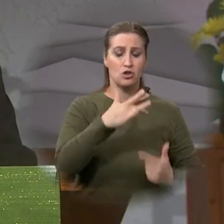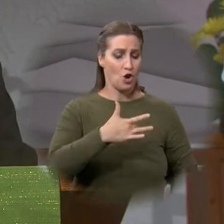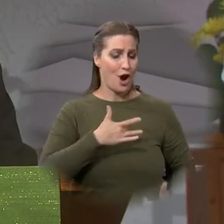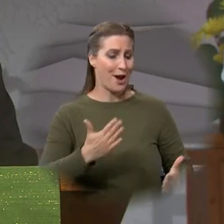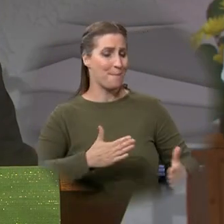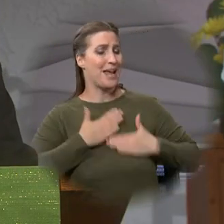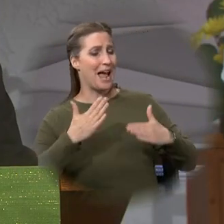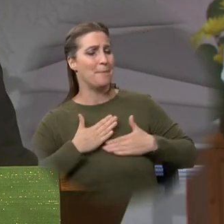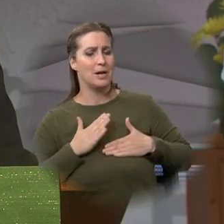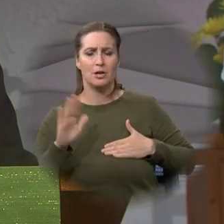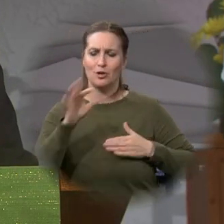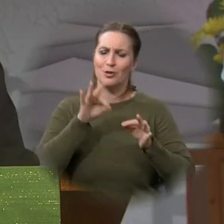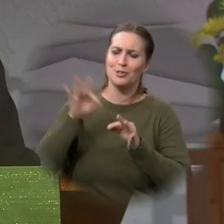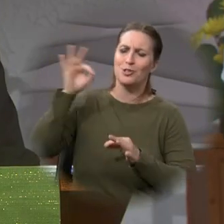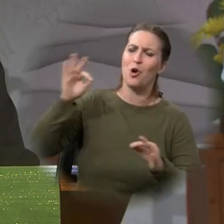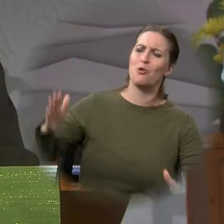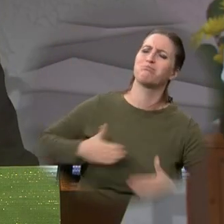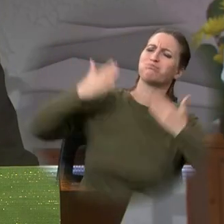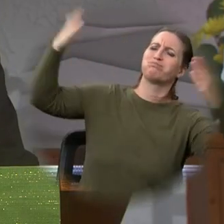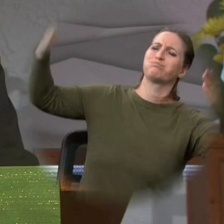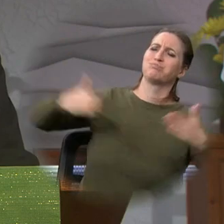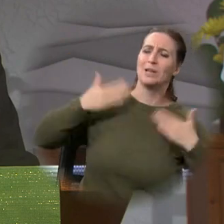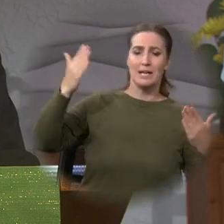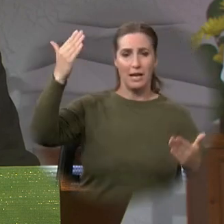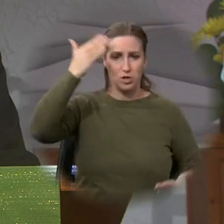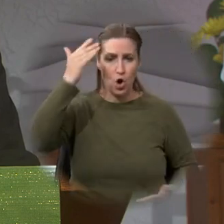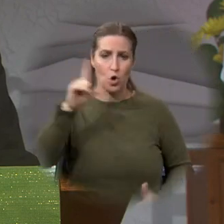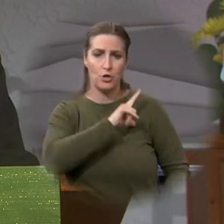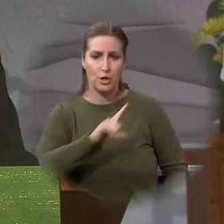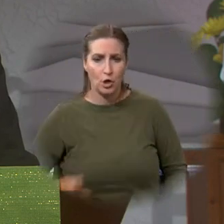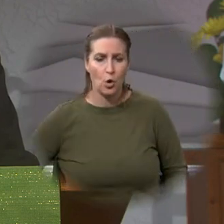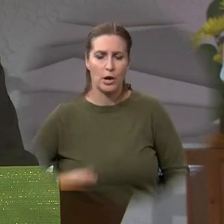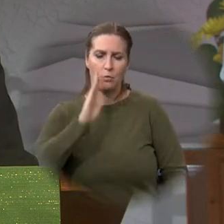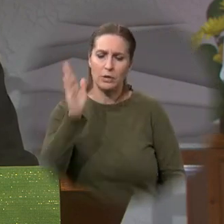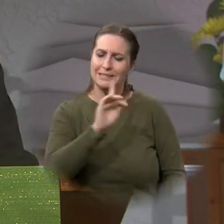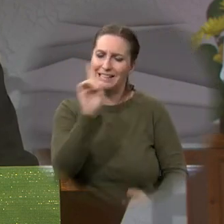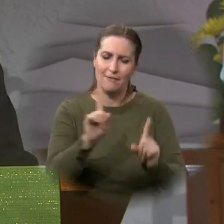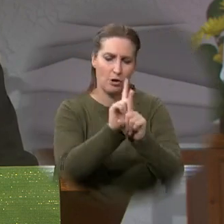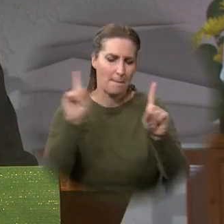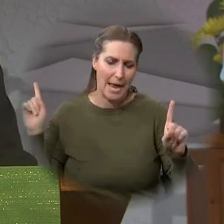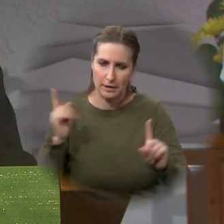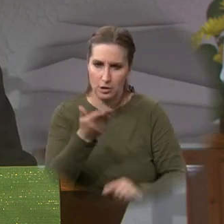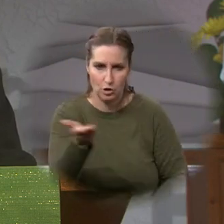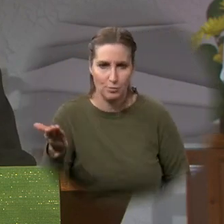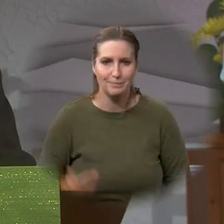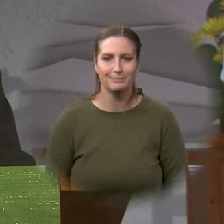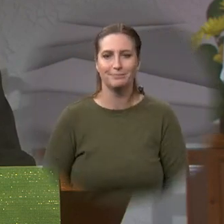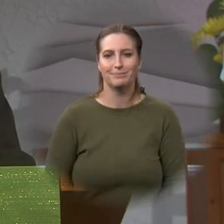glad, your soul rejoice, and may you know that the Lord will never abandon you.